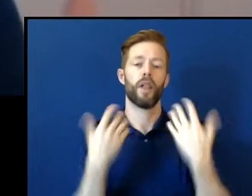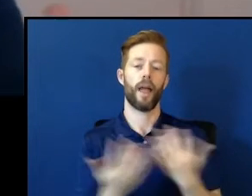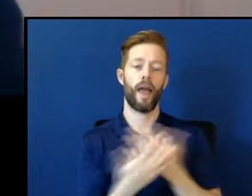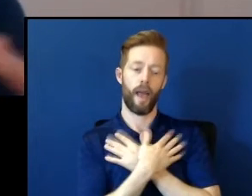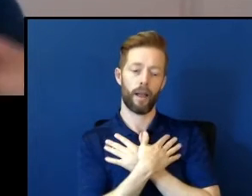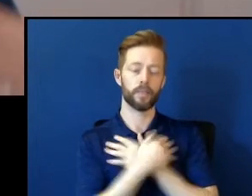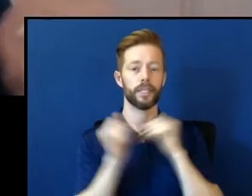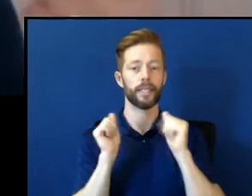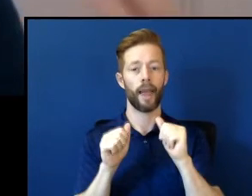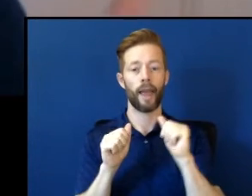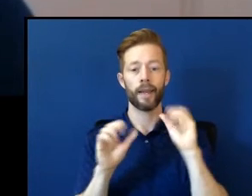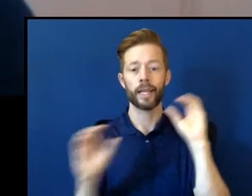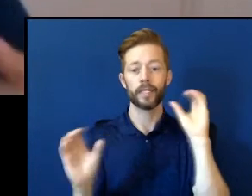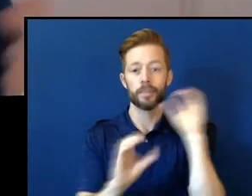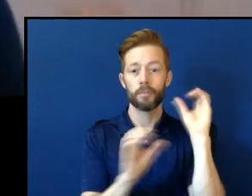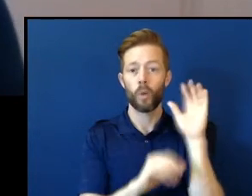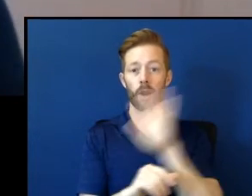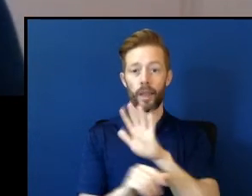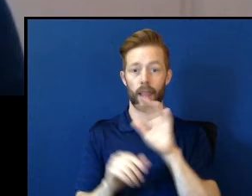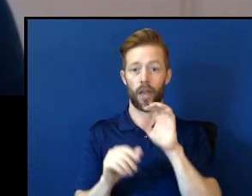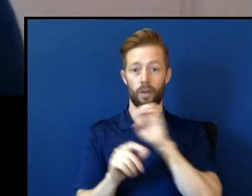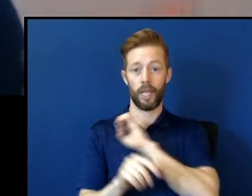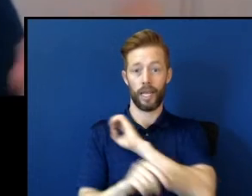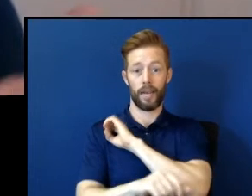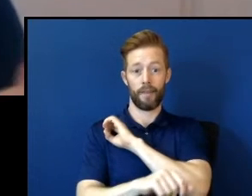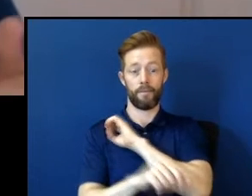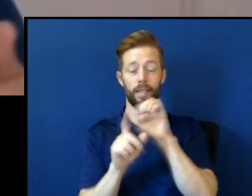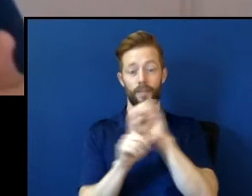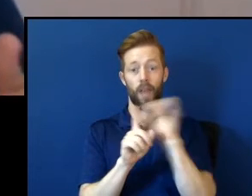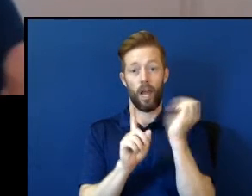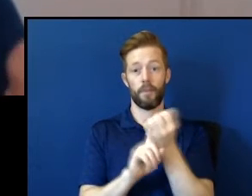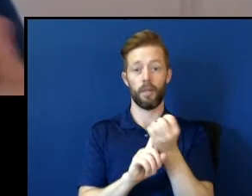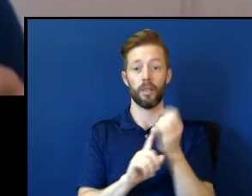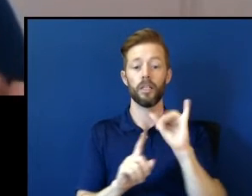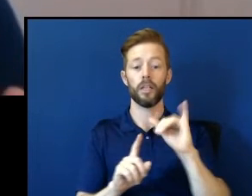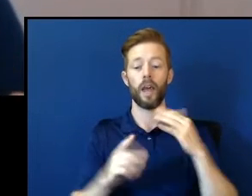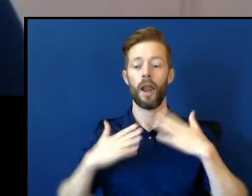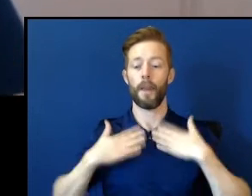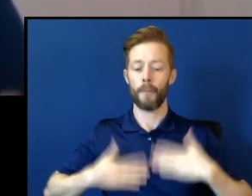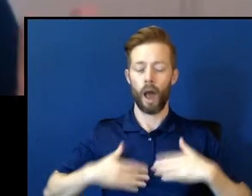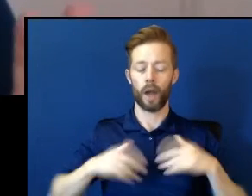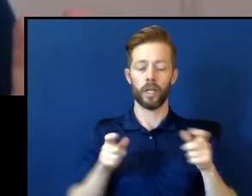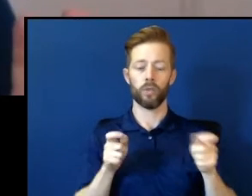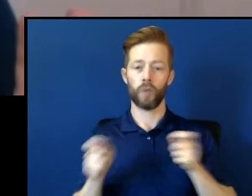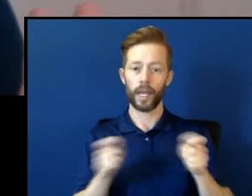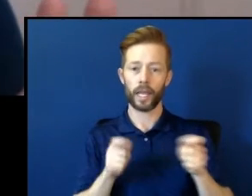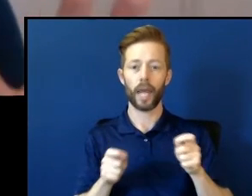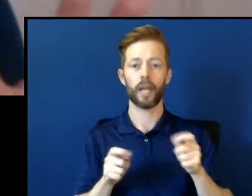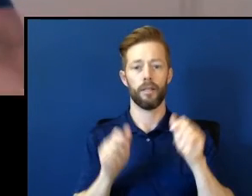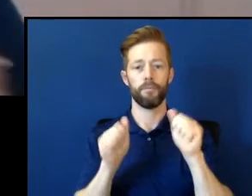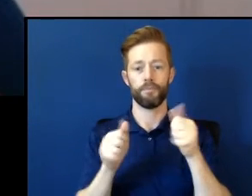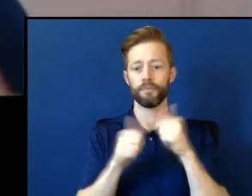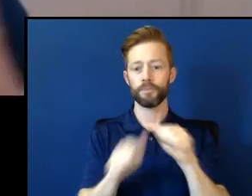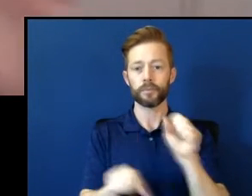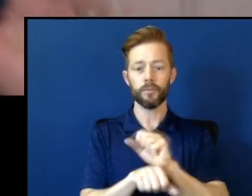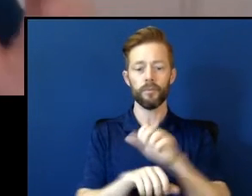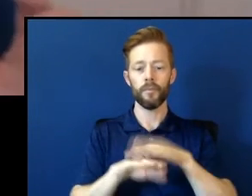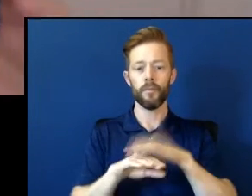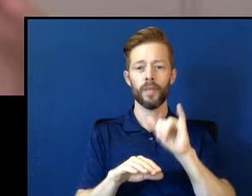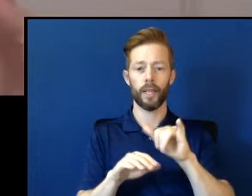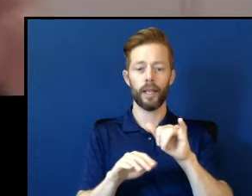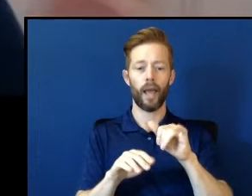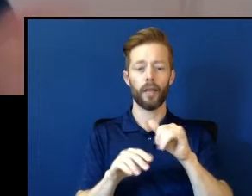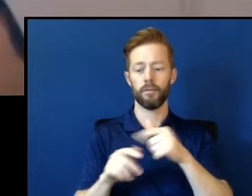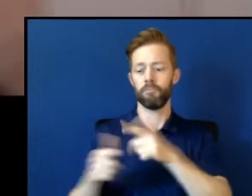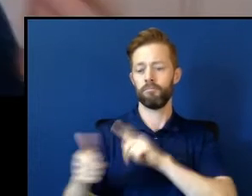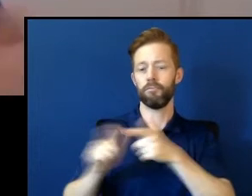relax and really be able to explore their environment. And that's the perfect time when their bodies are regulated, where you can try to work